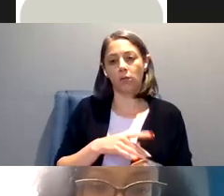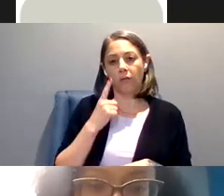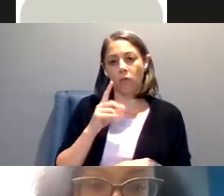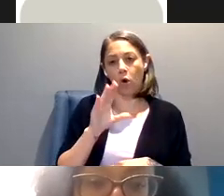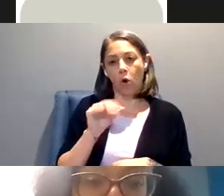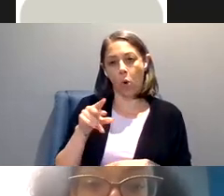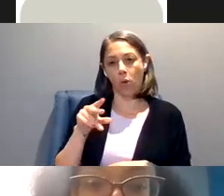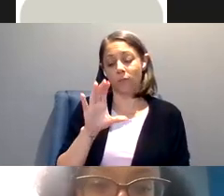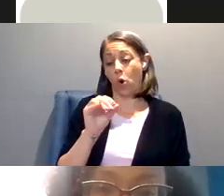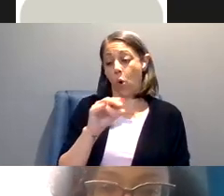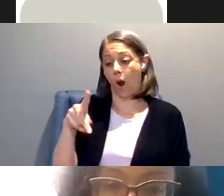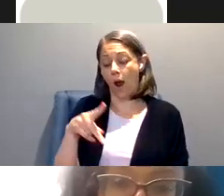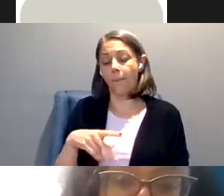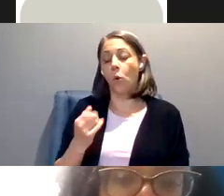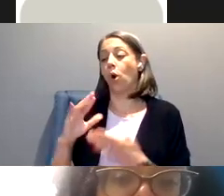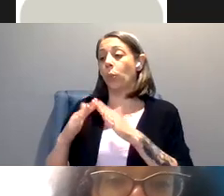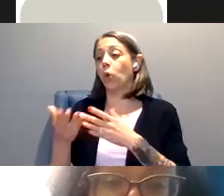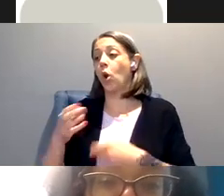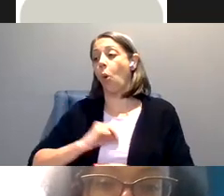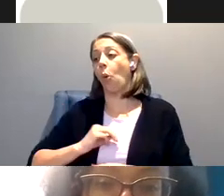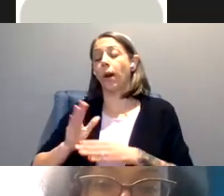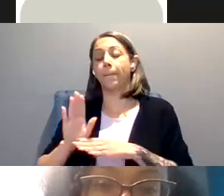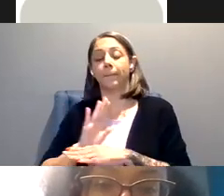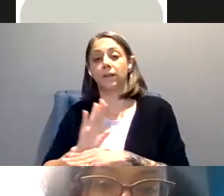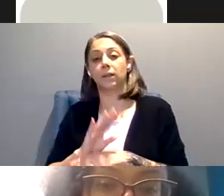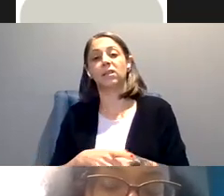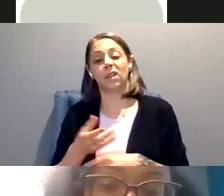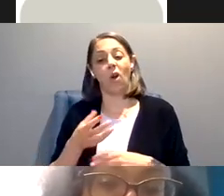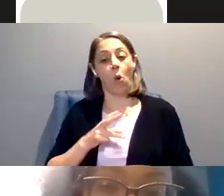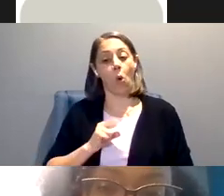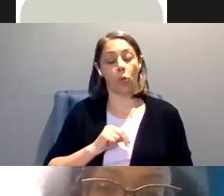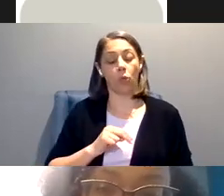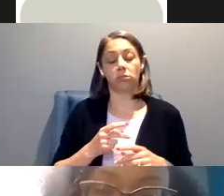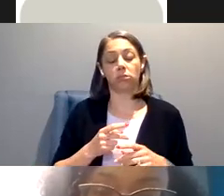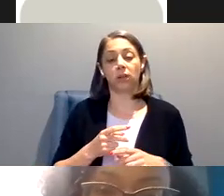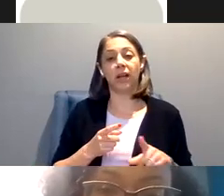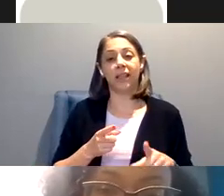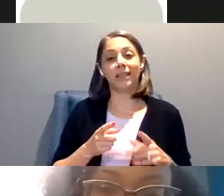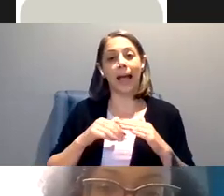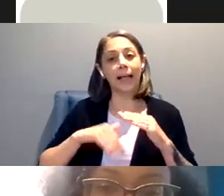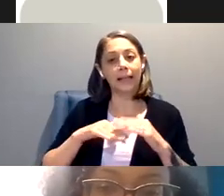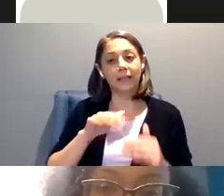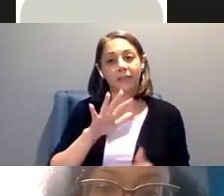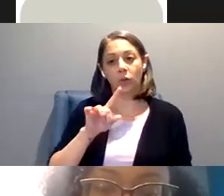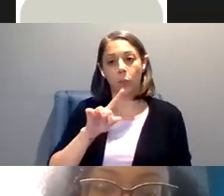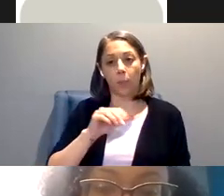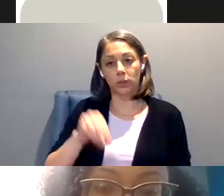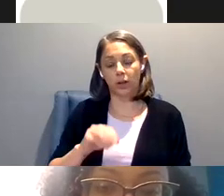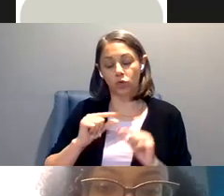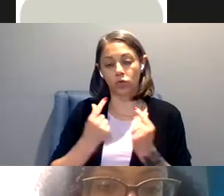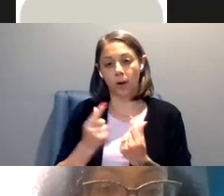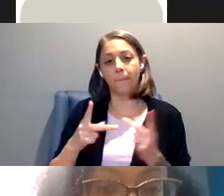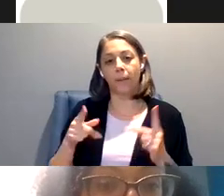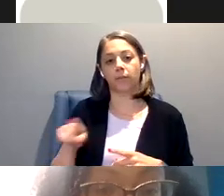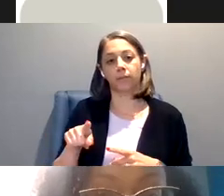owned businesses or community owned businesses that are owned by folks that are at least 51% of that group are people that